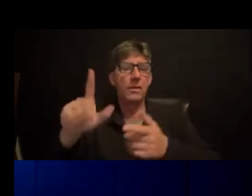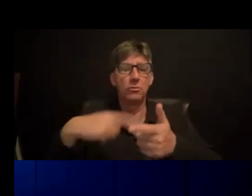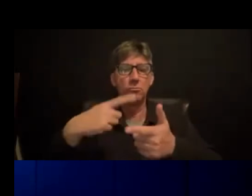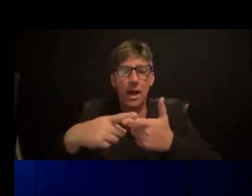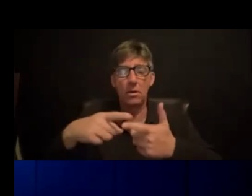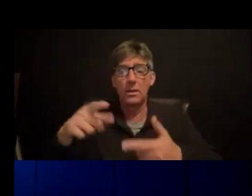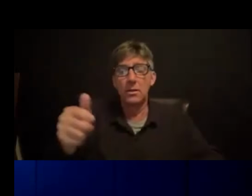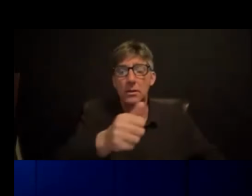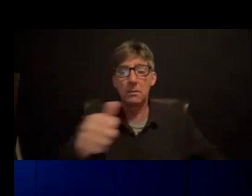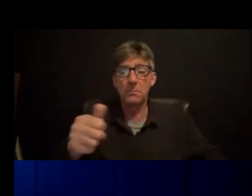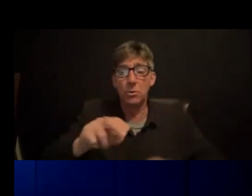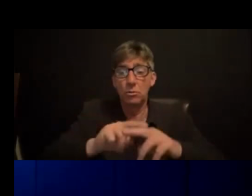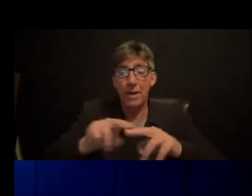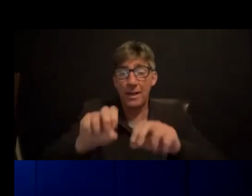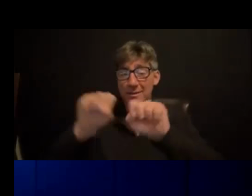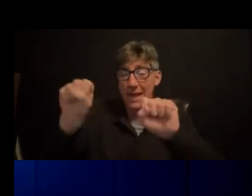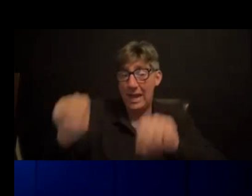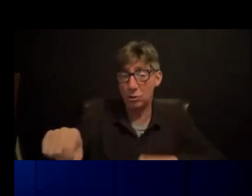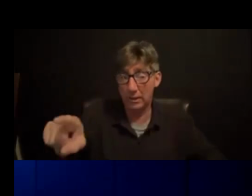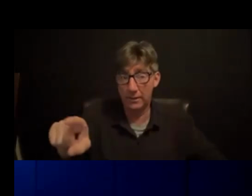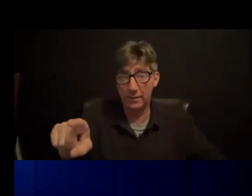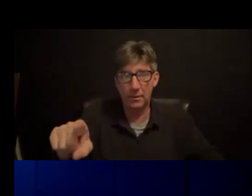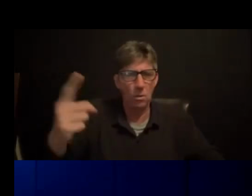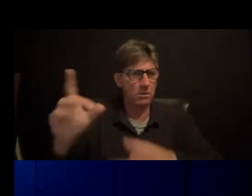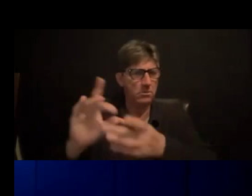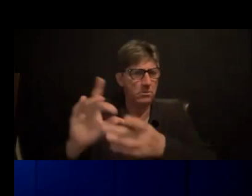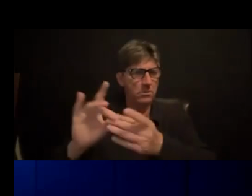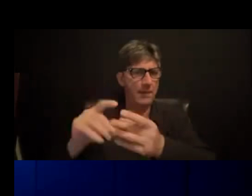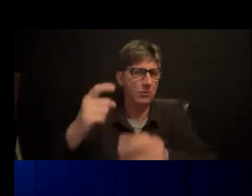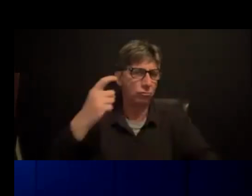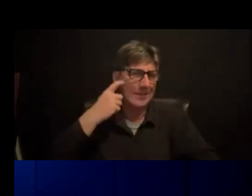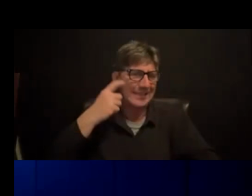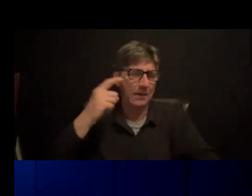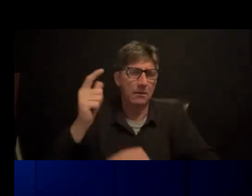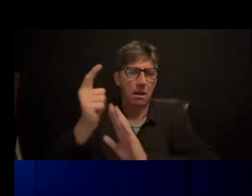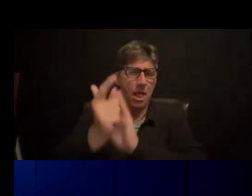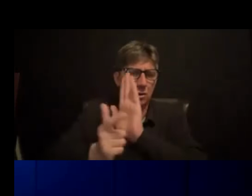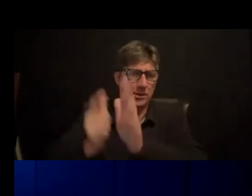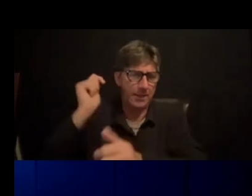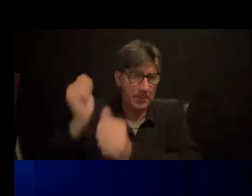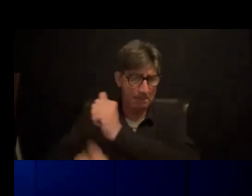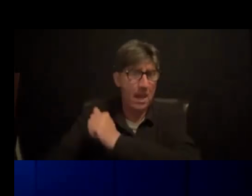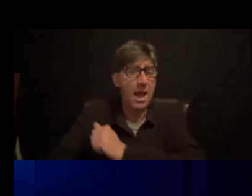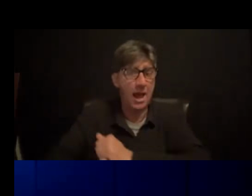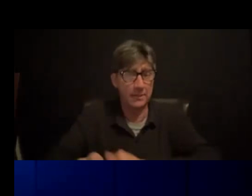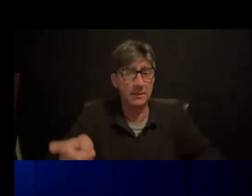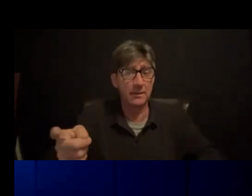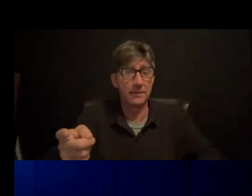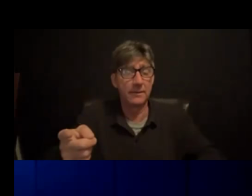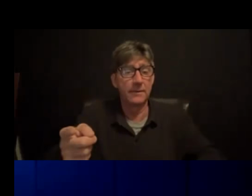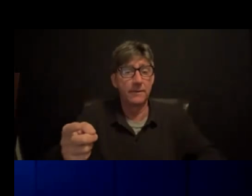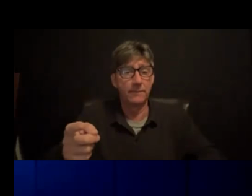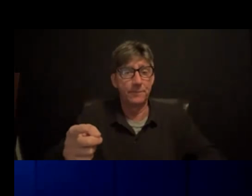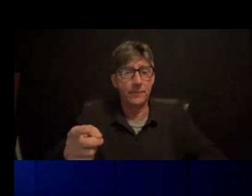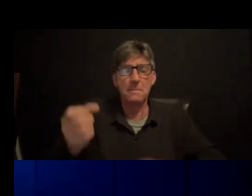of which is a topic of a recent legislation that was passed into law, and the fact that many